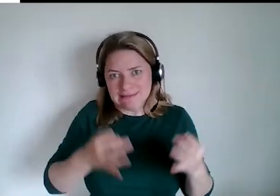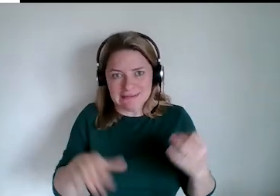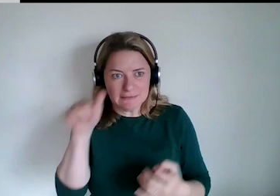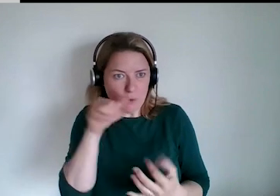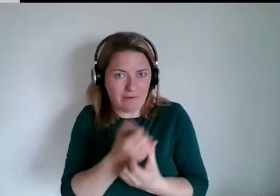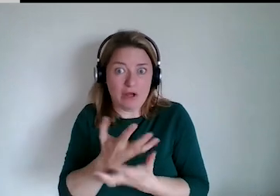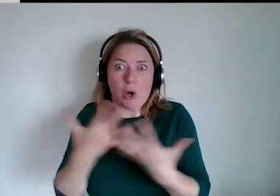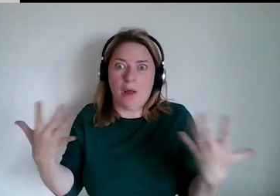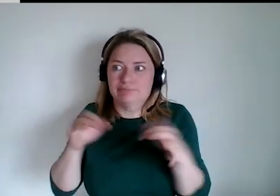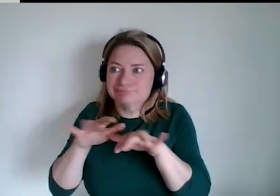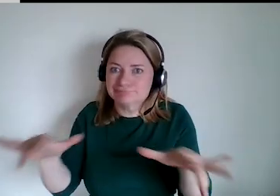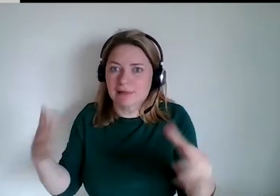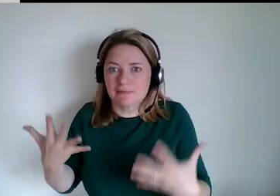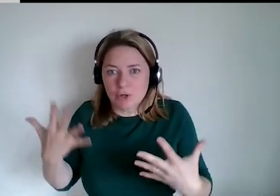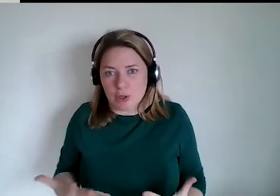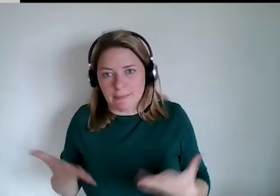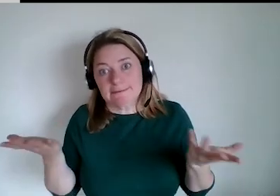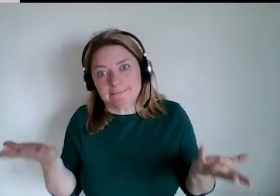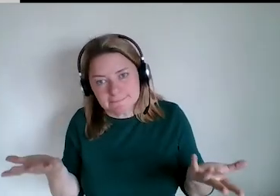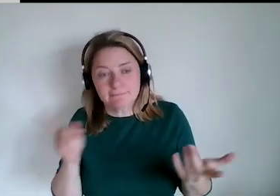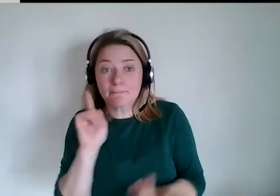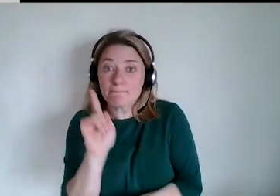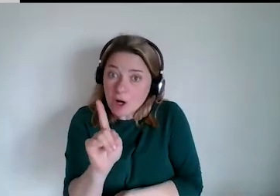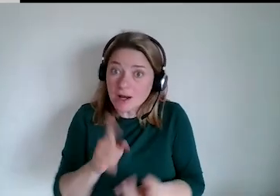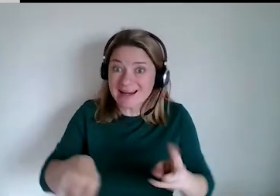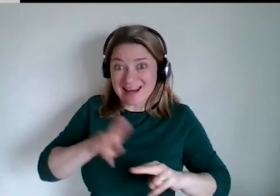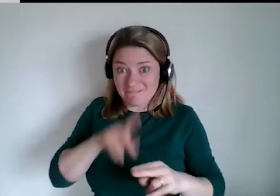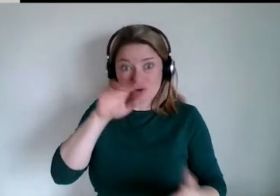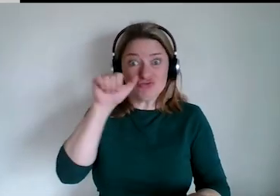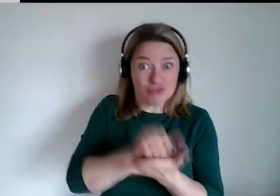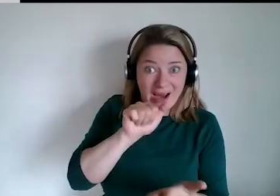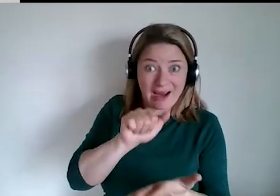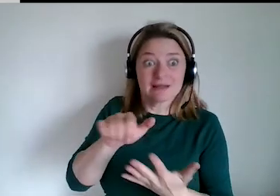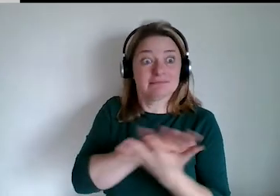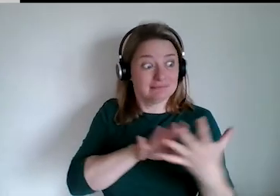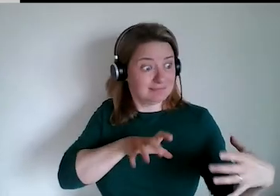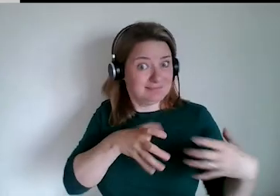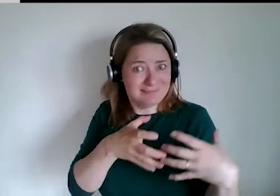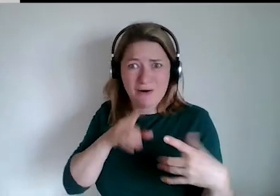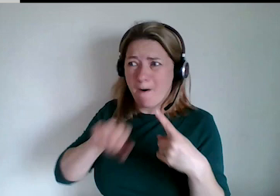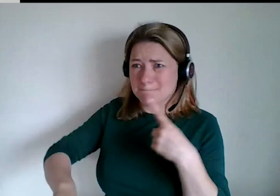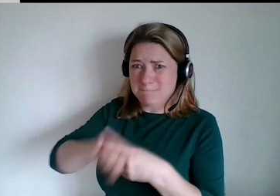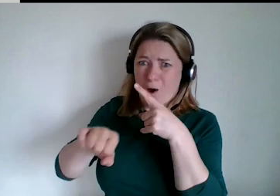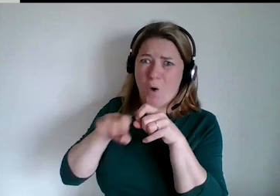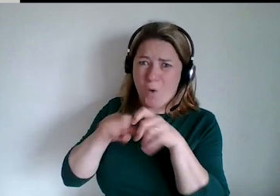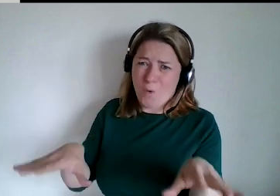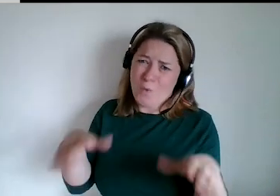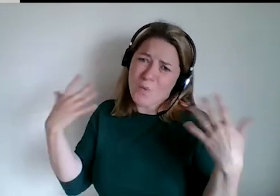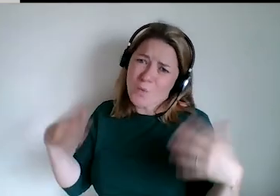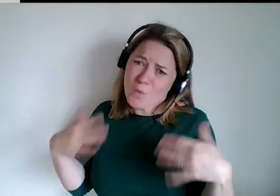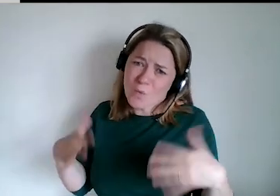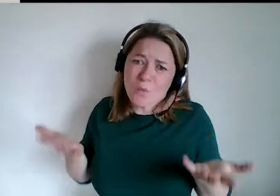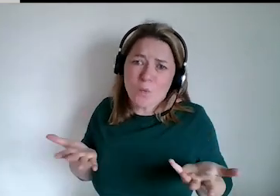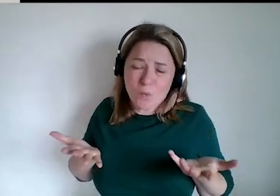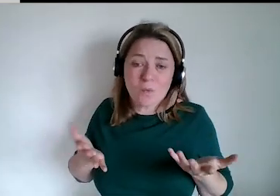that about at the moment. But if we could get this right, we'd have a huge impact. Education research